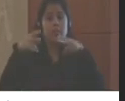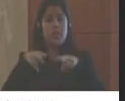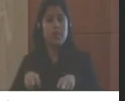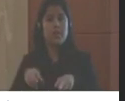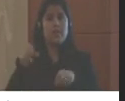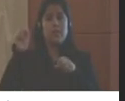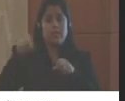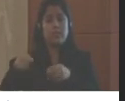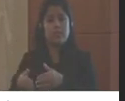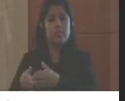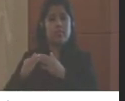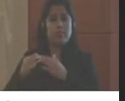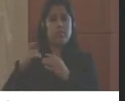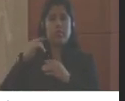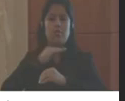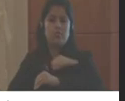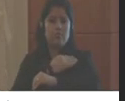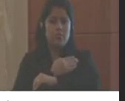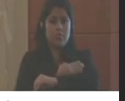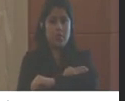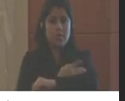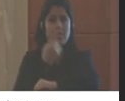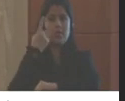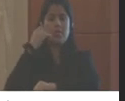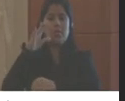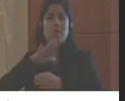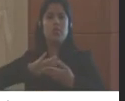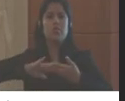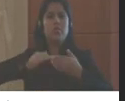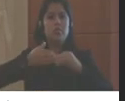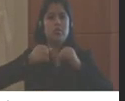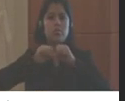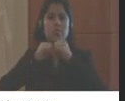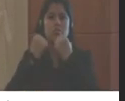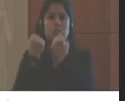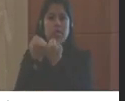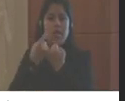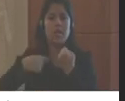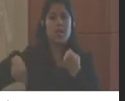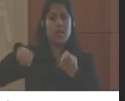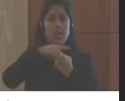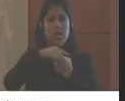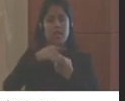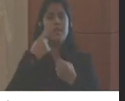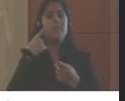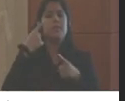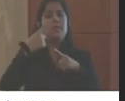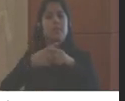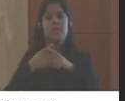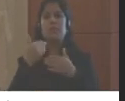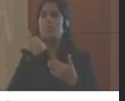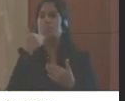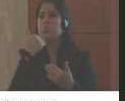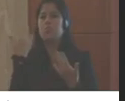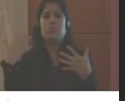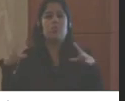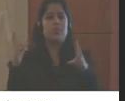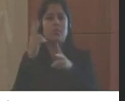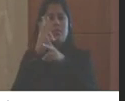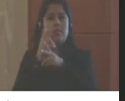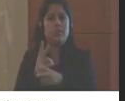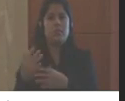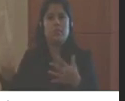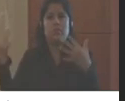for prevention and mitigation of risks, and should help us to strengthen a more resilient